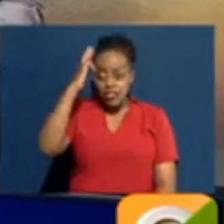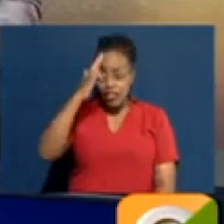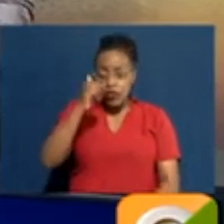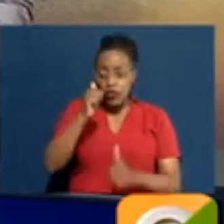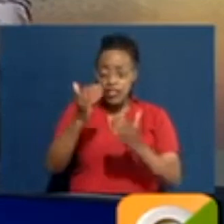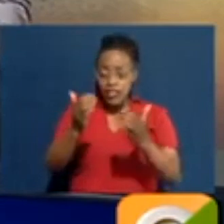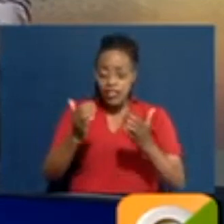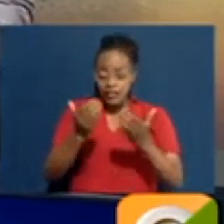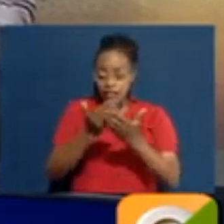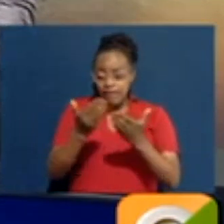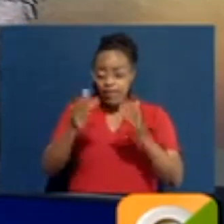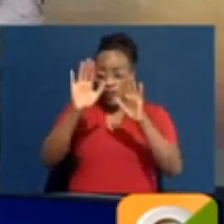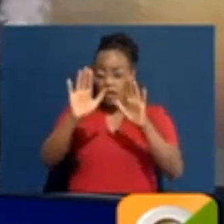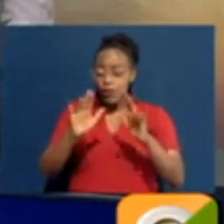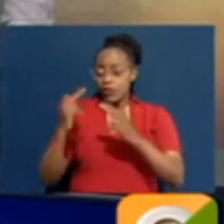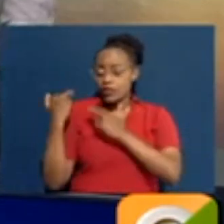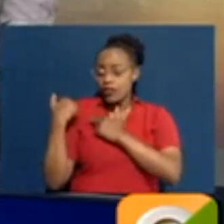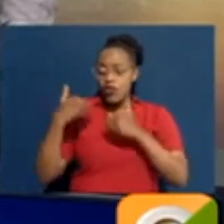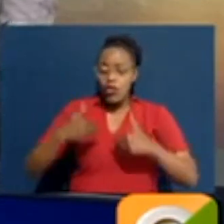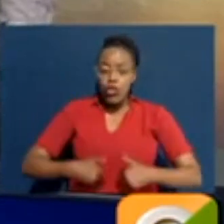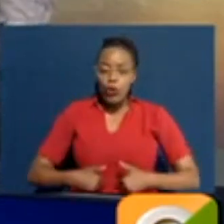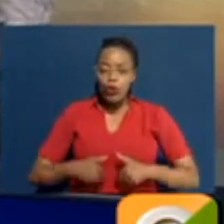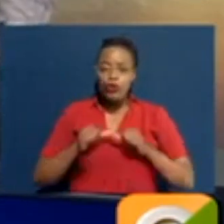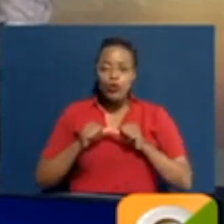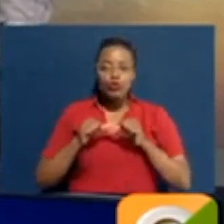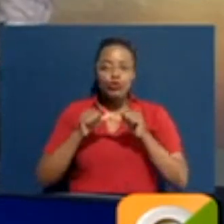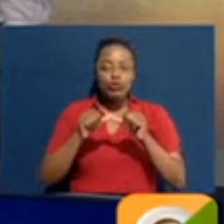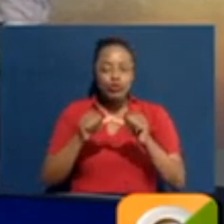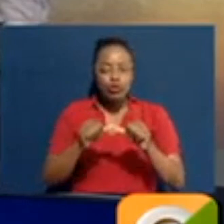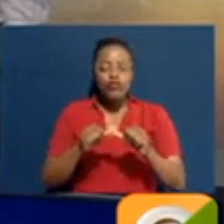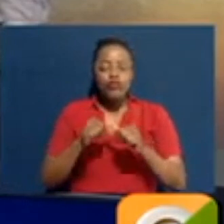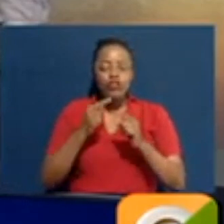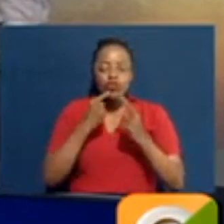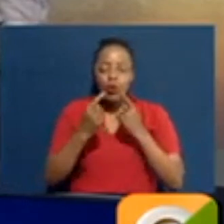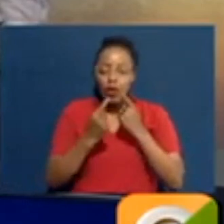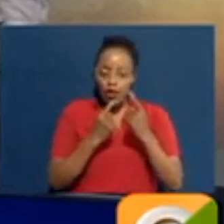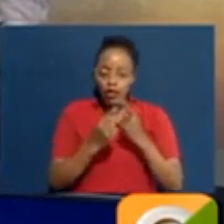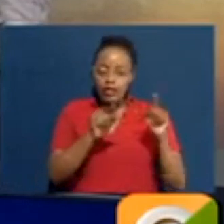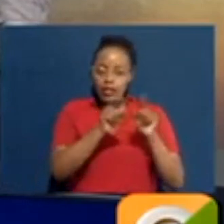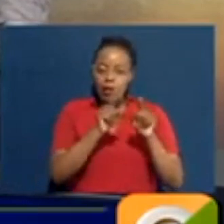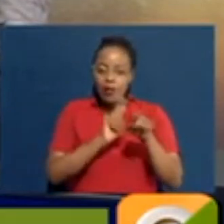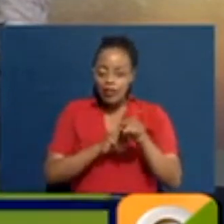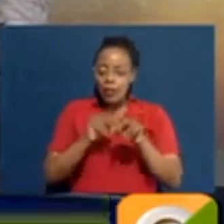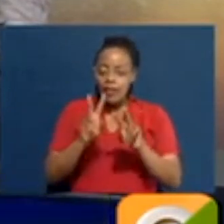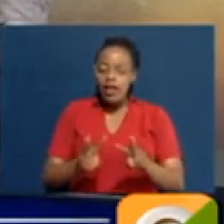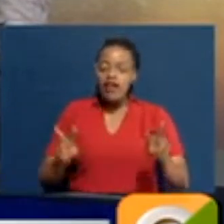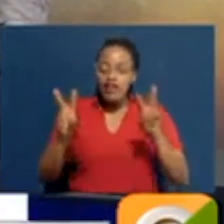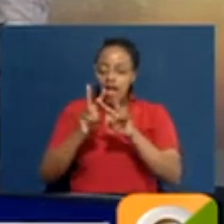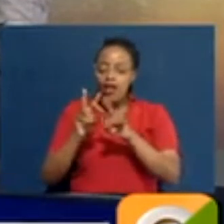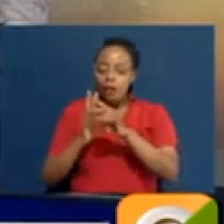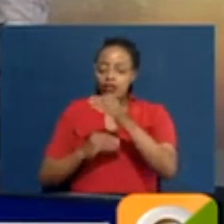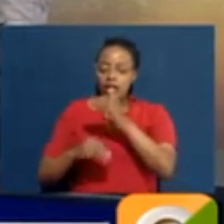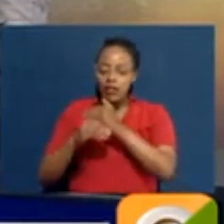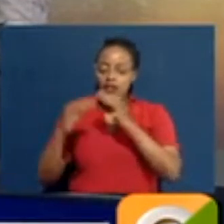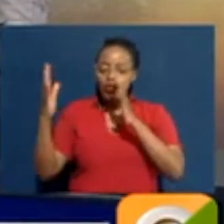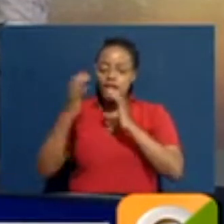calls for the pivotal role of the youth continues to get louder, as they are also valuable contributors to the